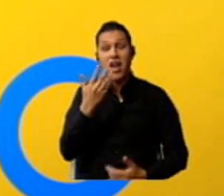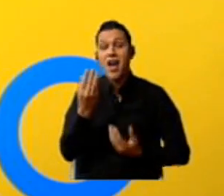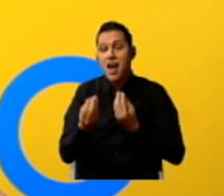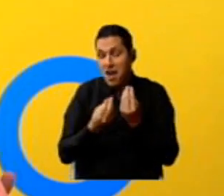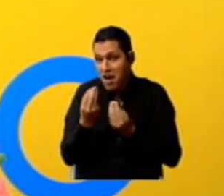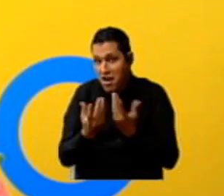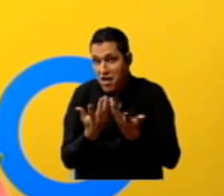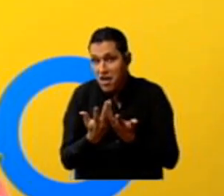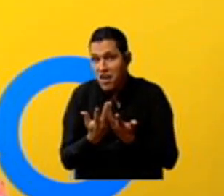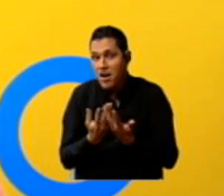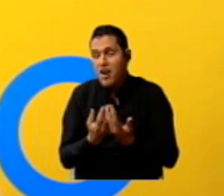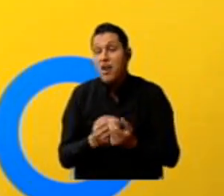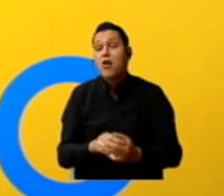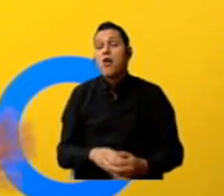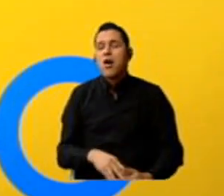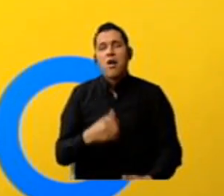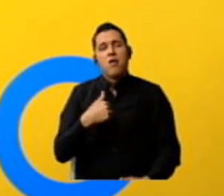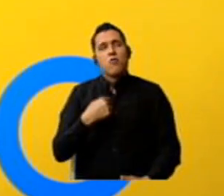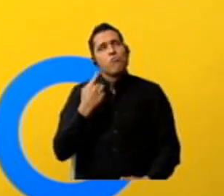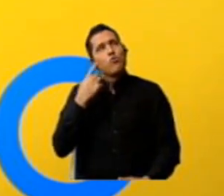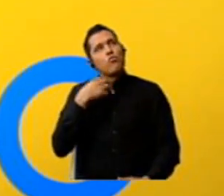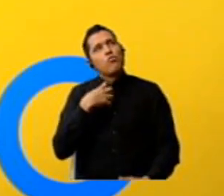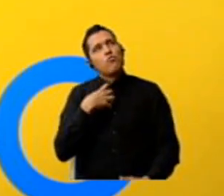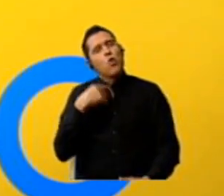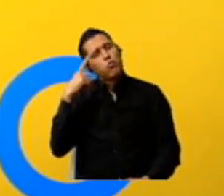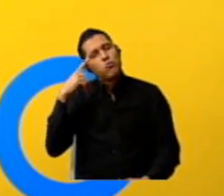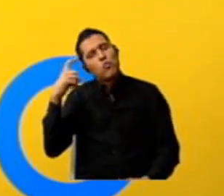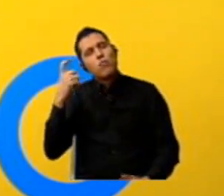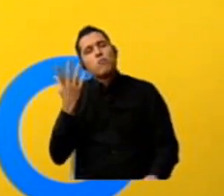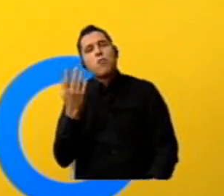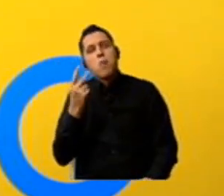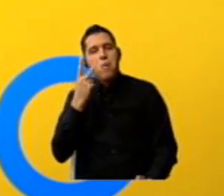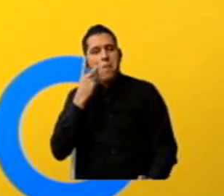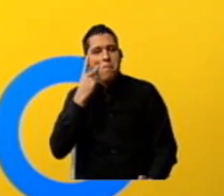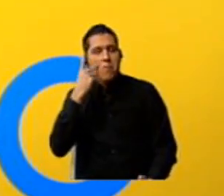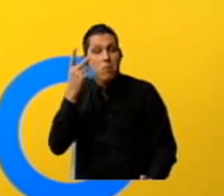you're wondering why I'm wearing a Christmas hat,